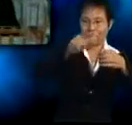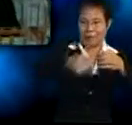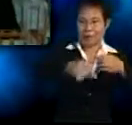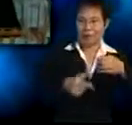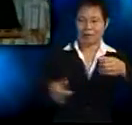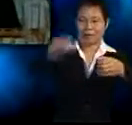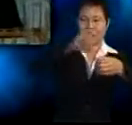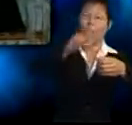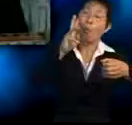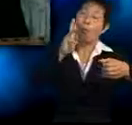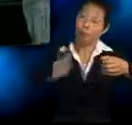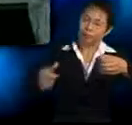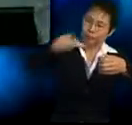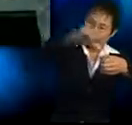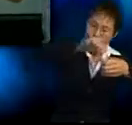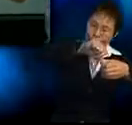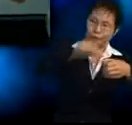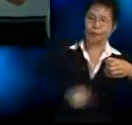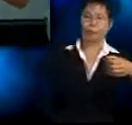Then, add some distilled water